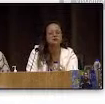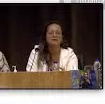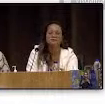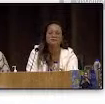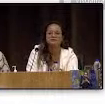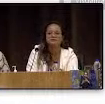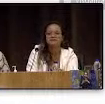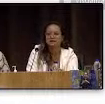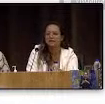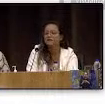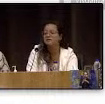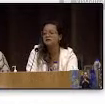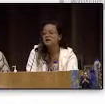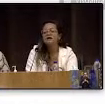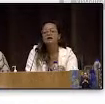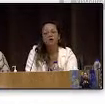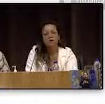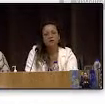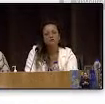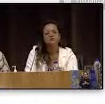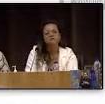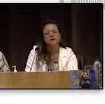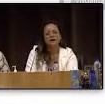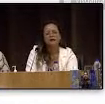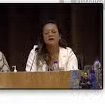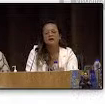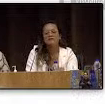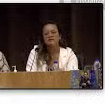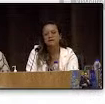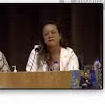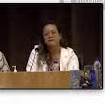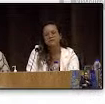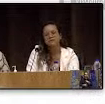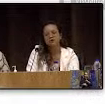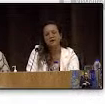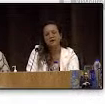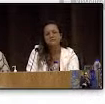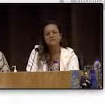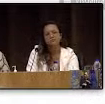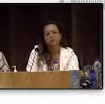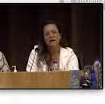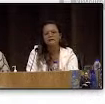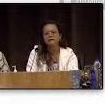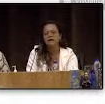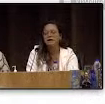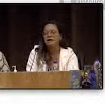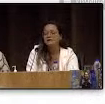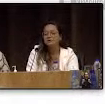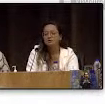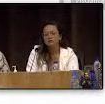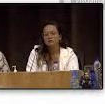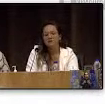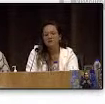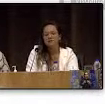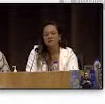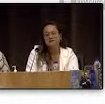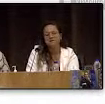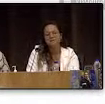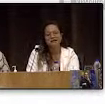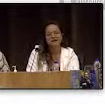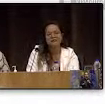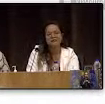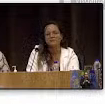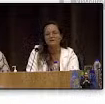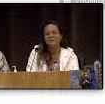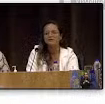also ready for clinical researches. And nowadays we have more and more a sector that's more structured. We're able